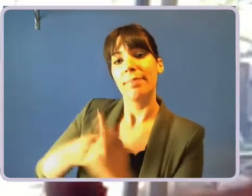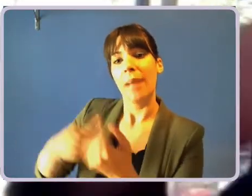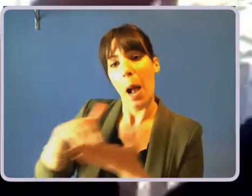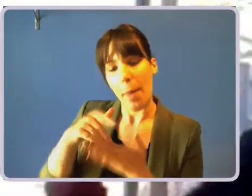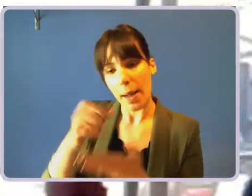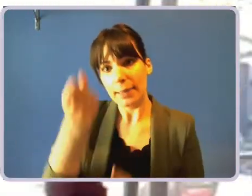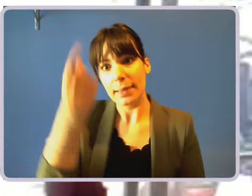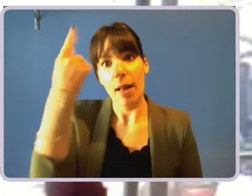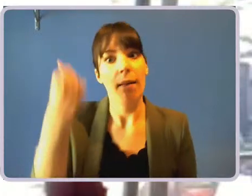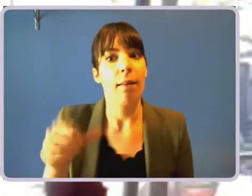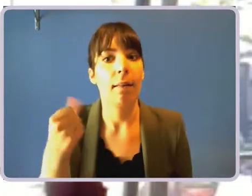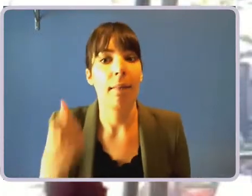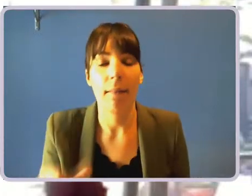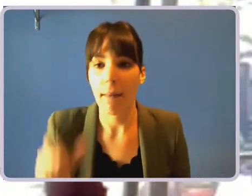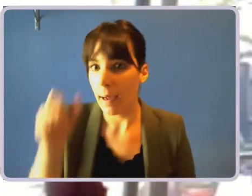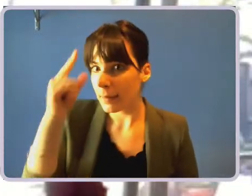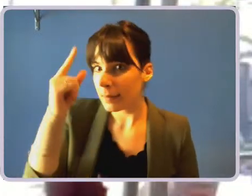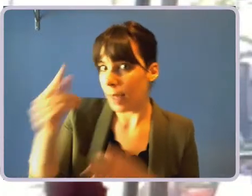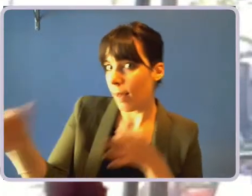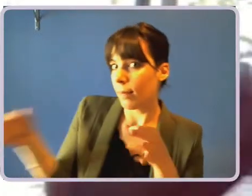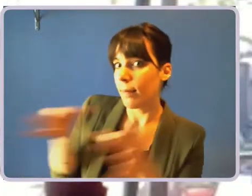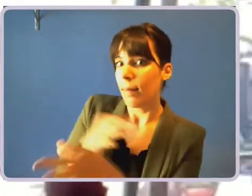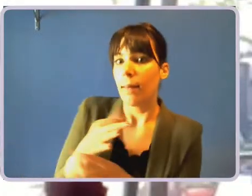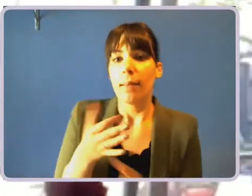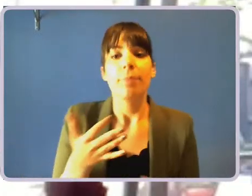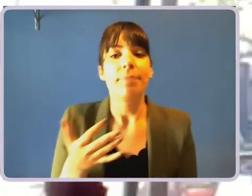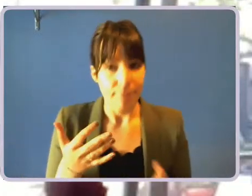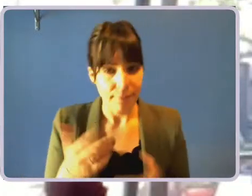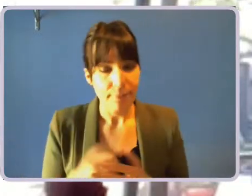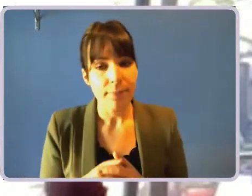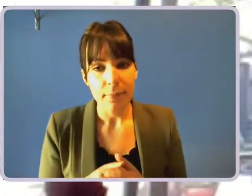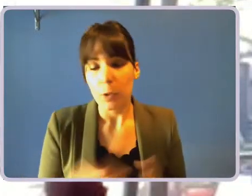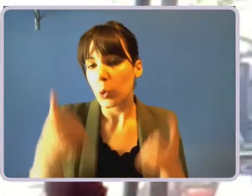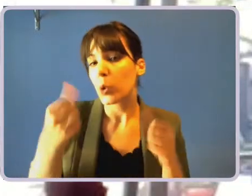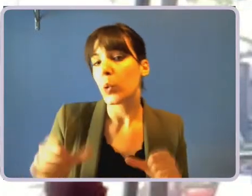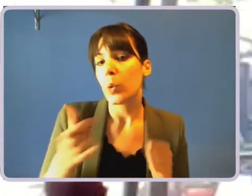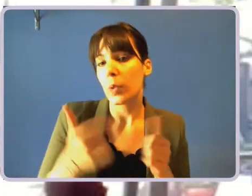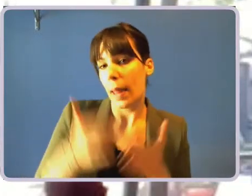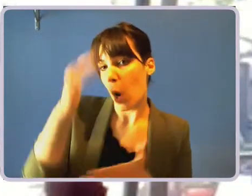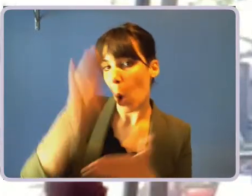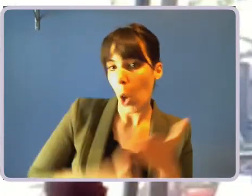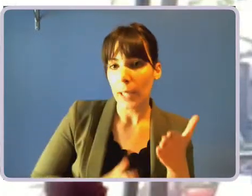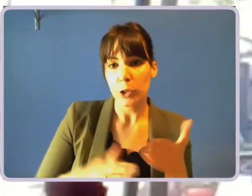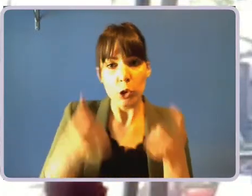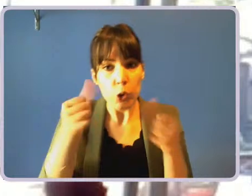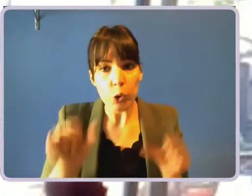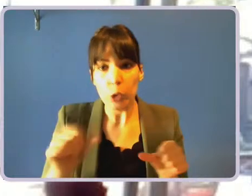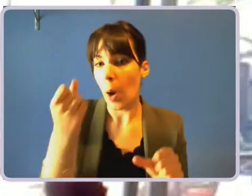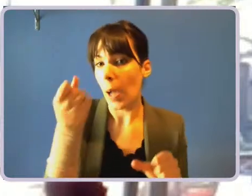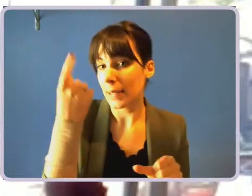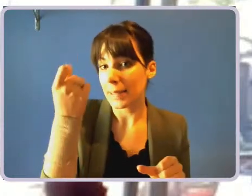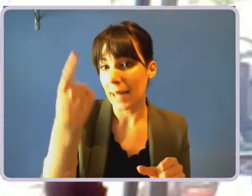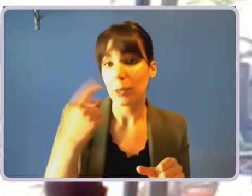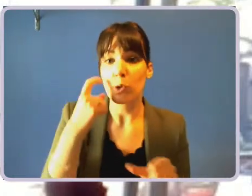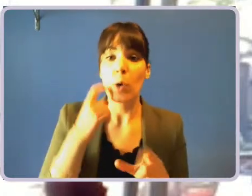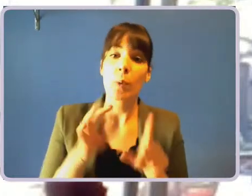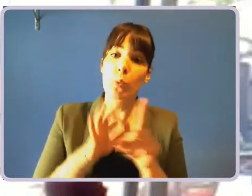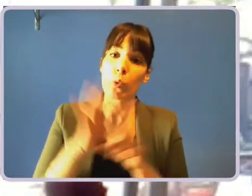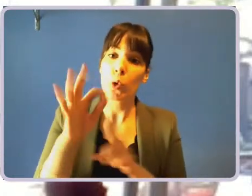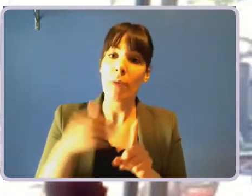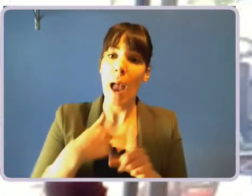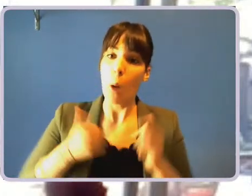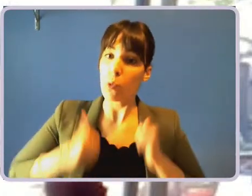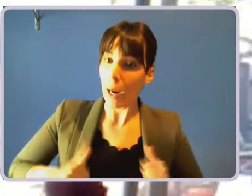empathy and use that knowledge and understanding to improve our practices and our processes and our